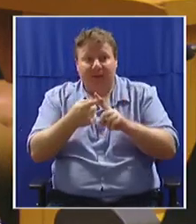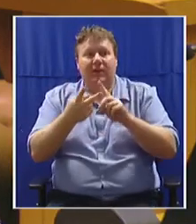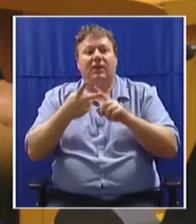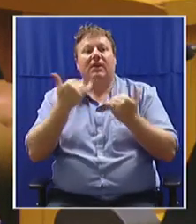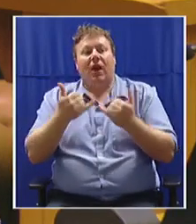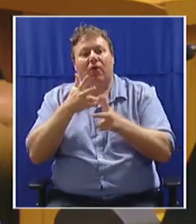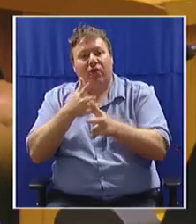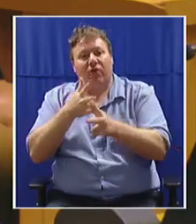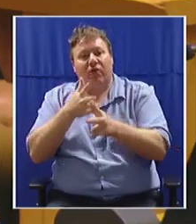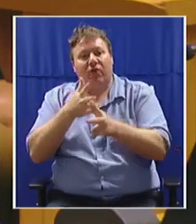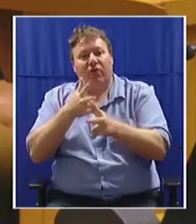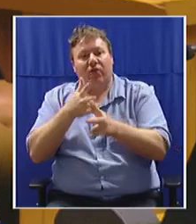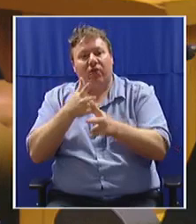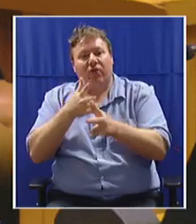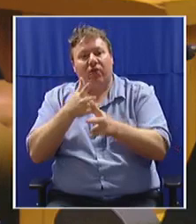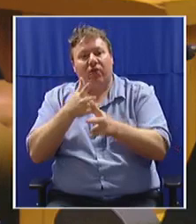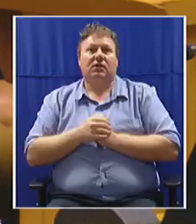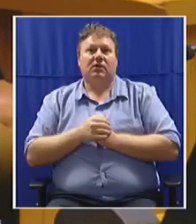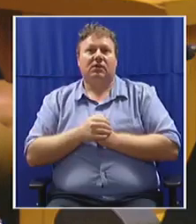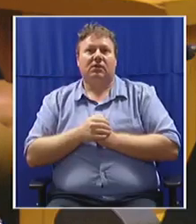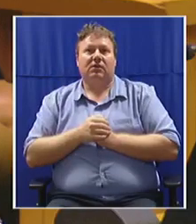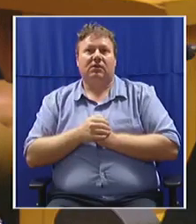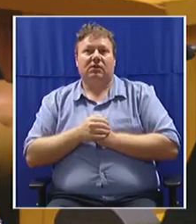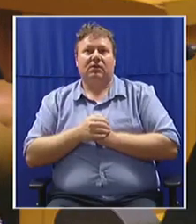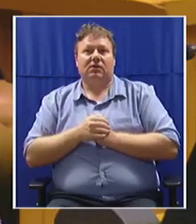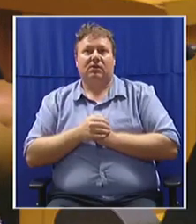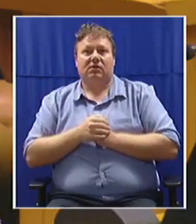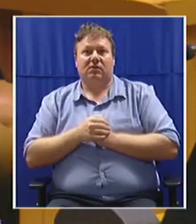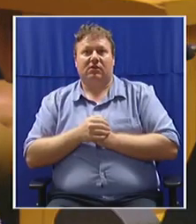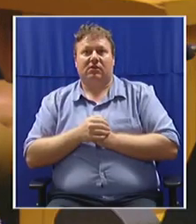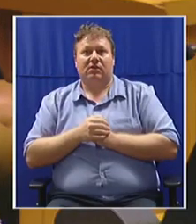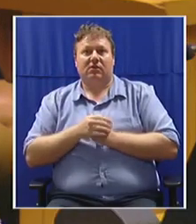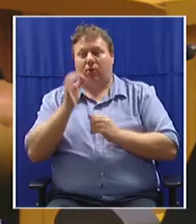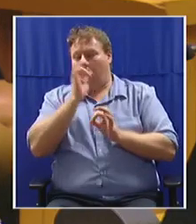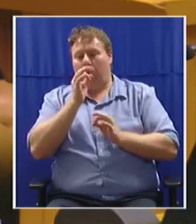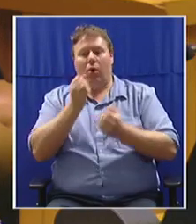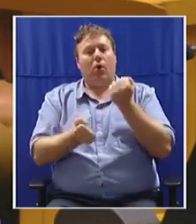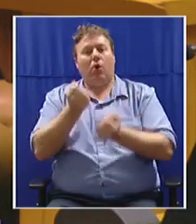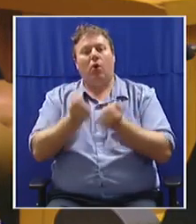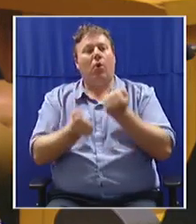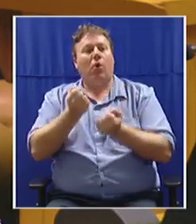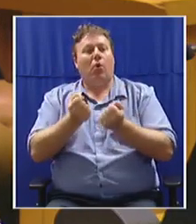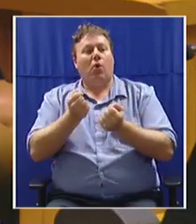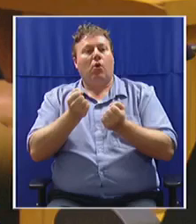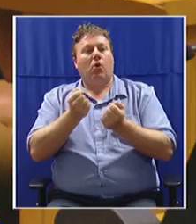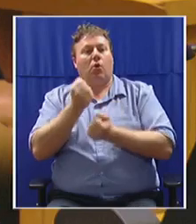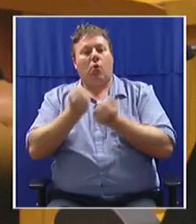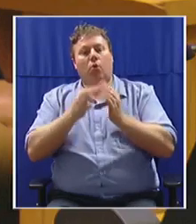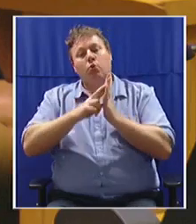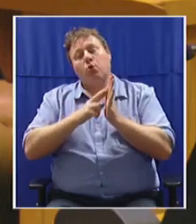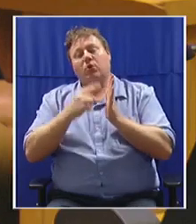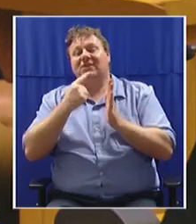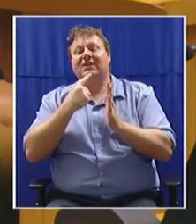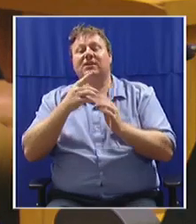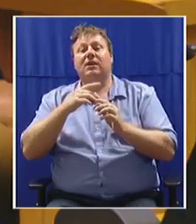you arrive at the determination that the Deputy President, there's no court order that says we can't hold him accountable. If you arrive at such a